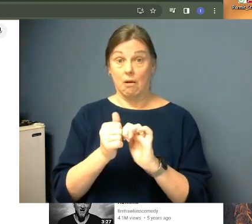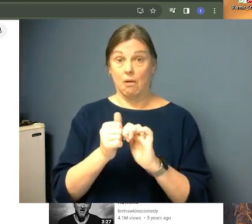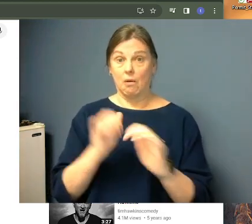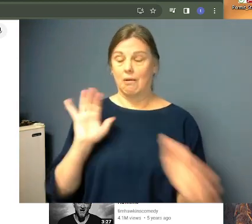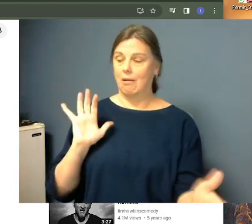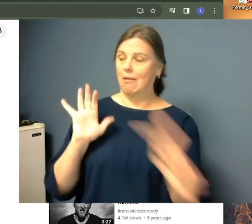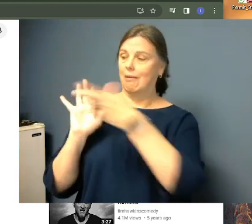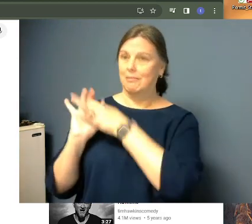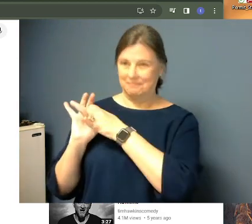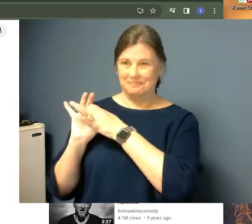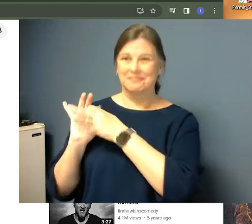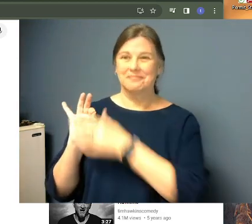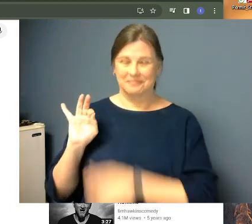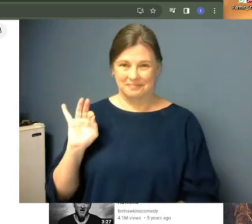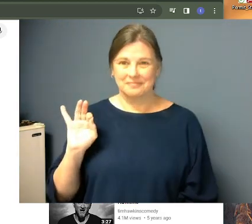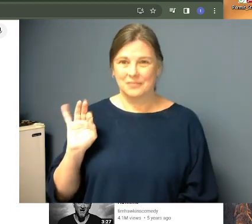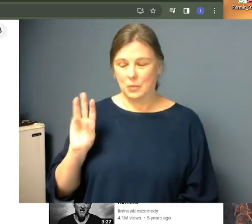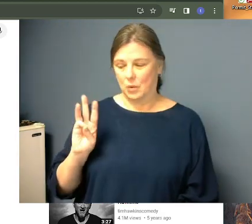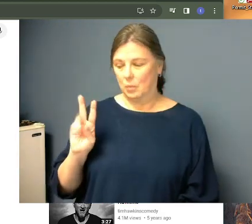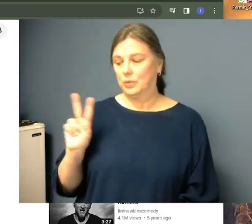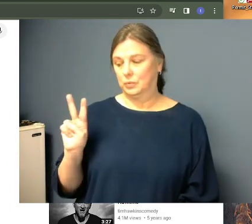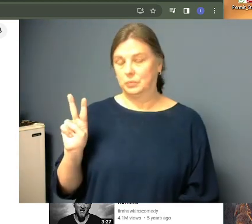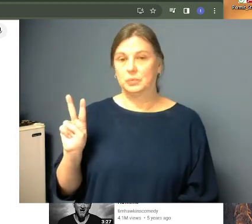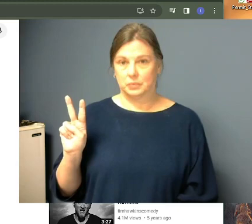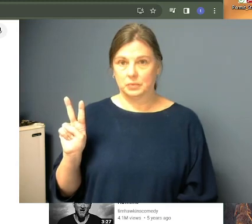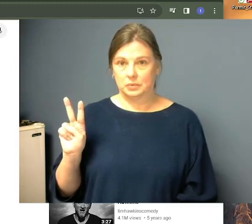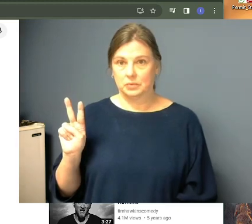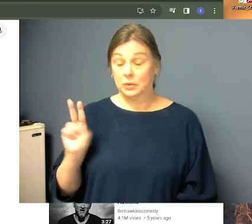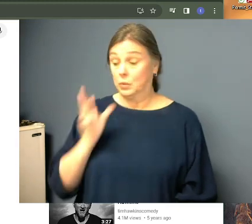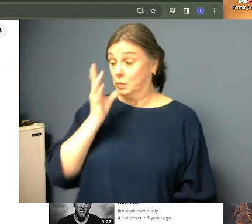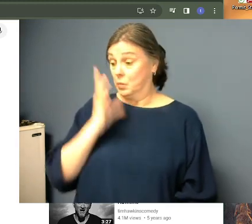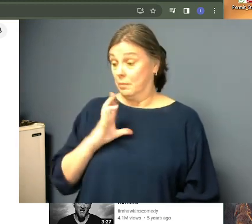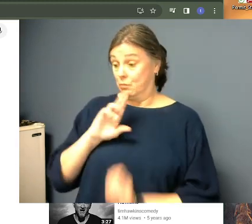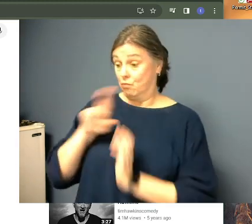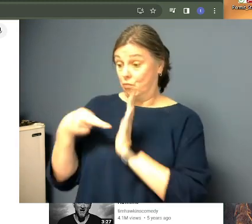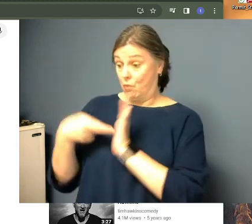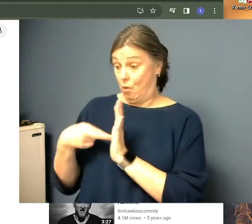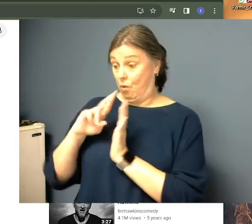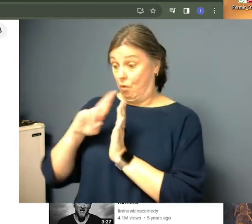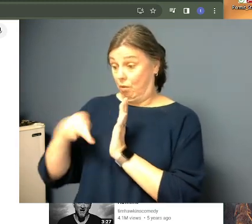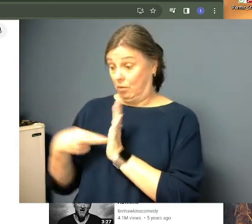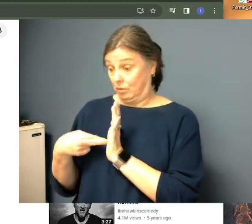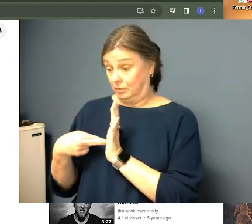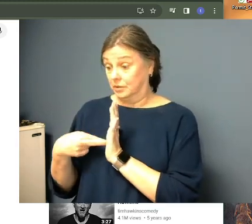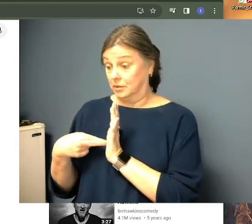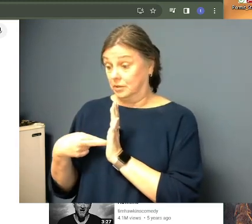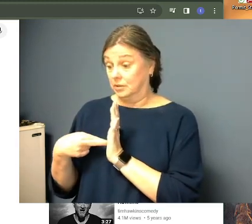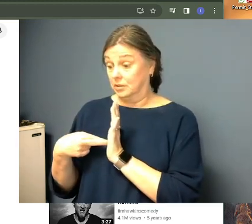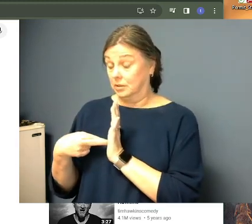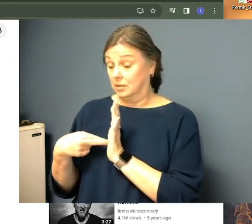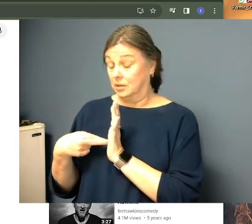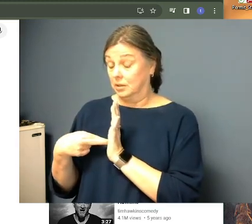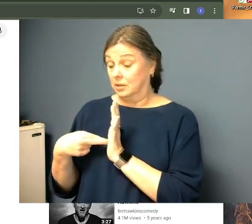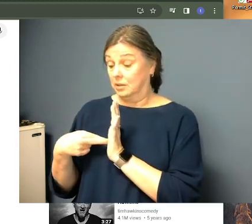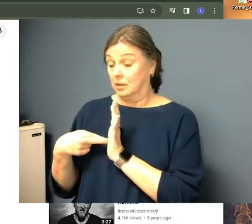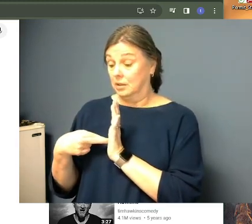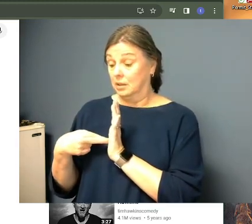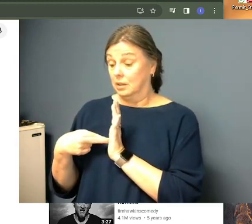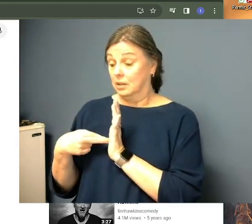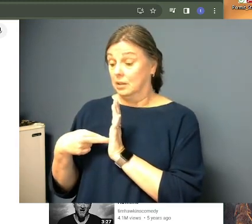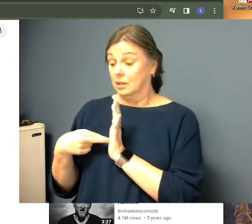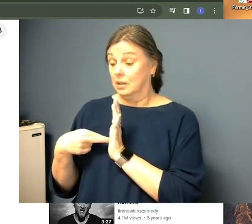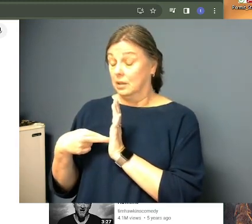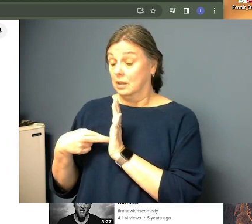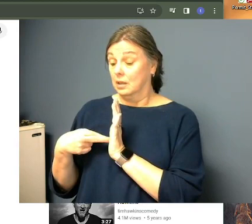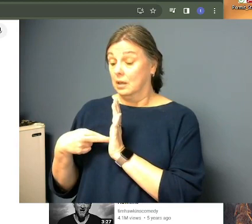the roles of women in World War II. These women will have a memory of this, and they'll share this with